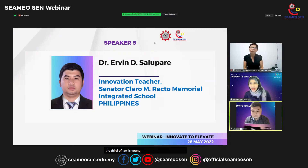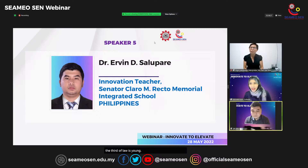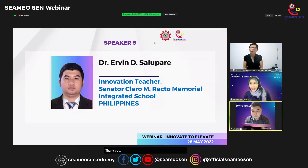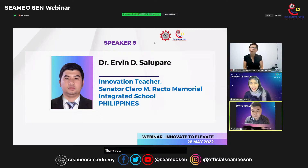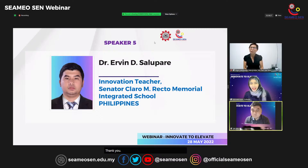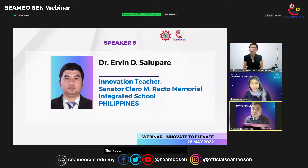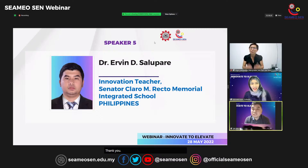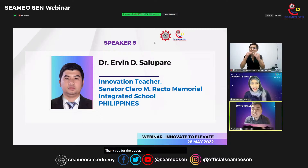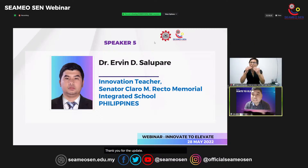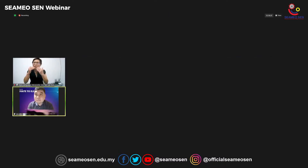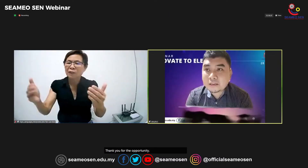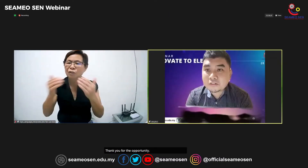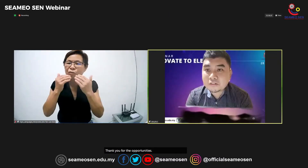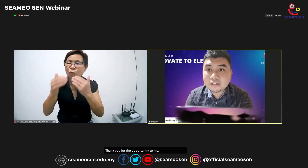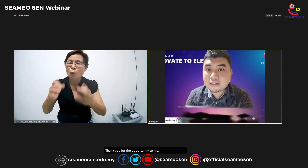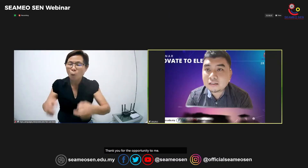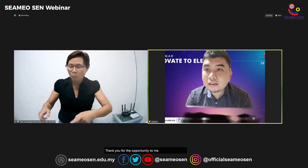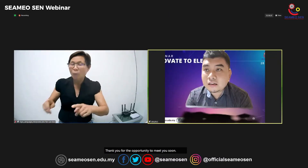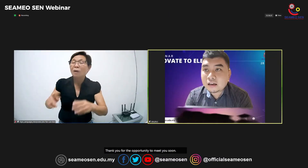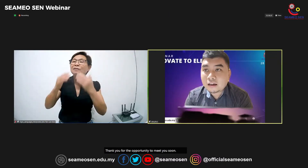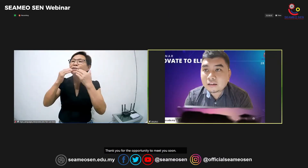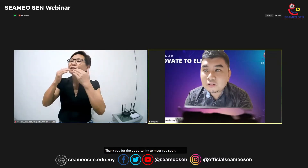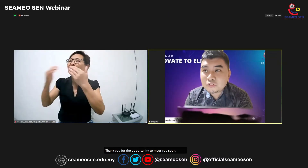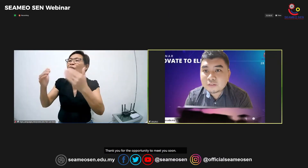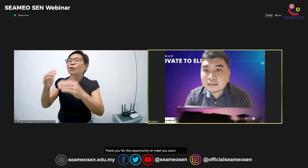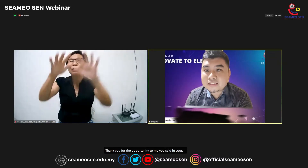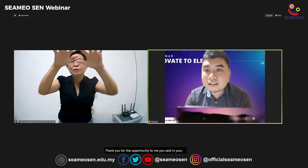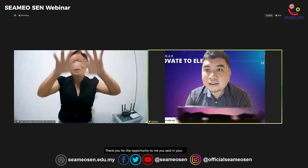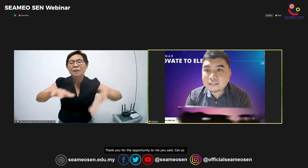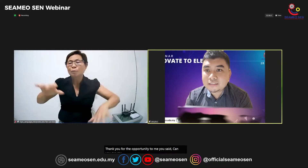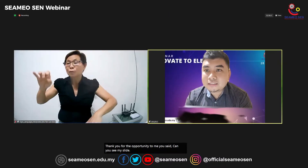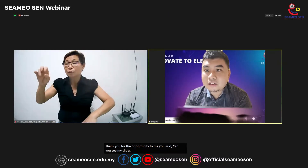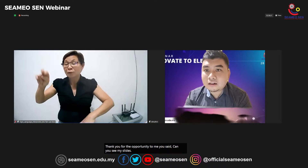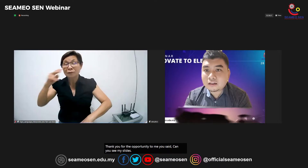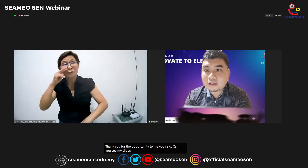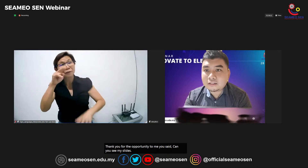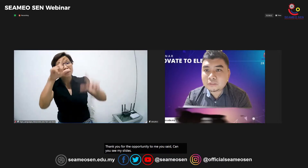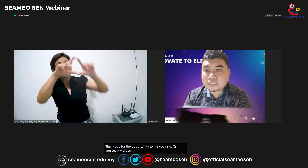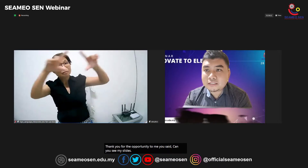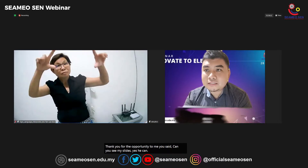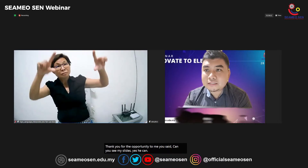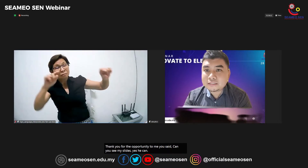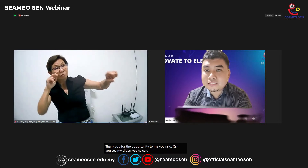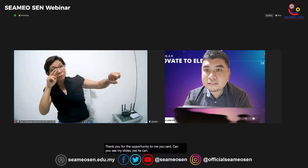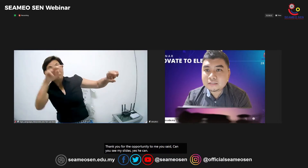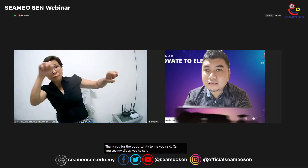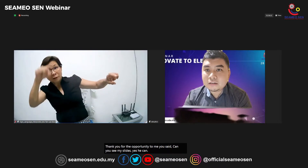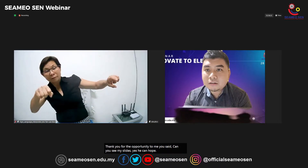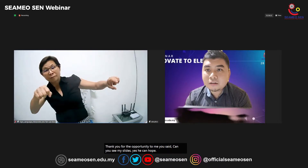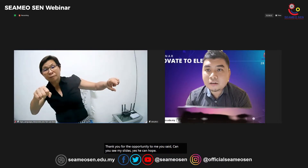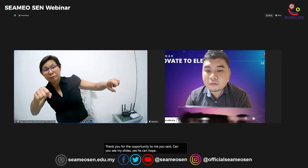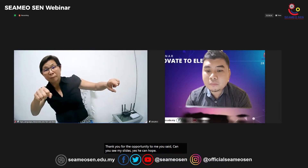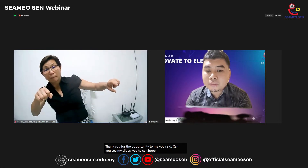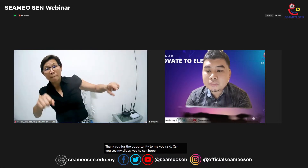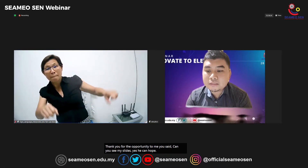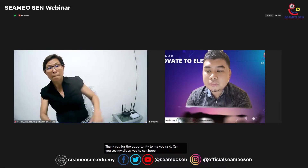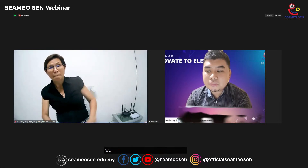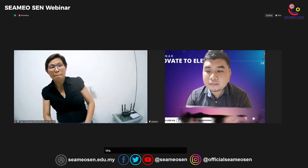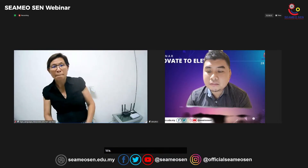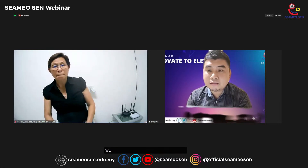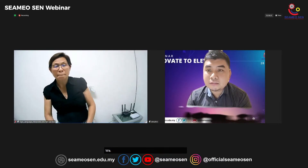Thank you for the opportunity, SEAMEO SEN. Can you see my slides? Yes, we can. Oh.